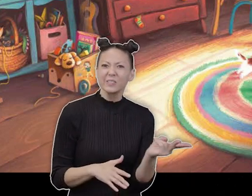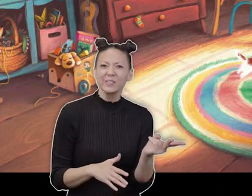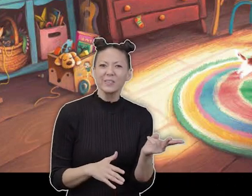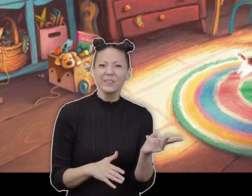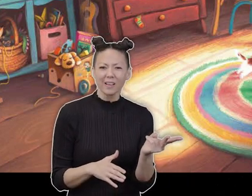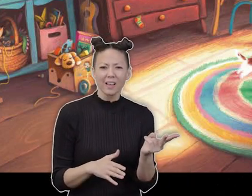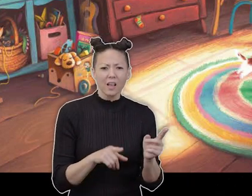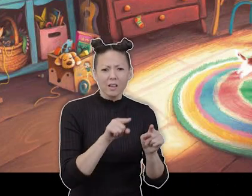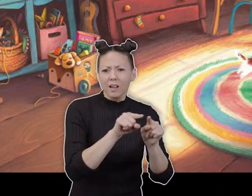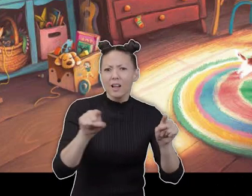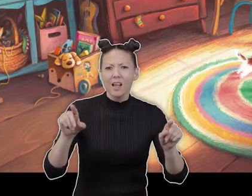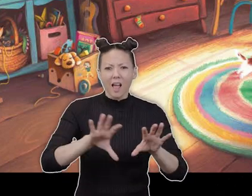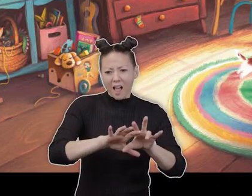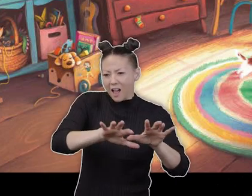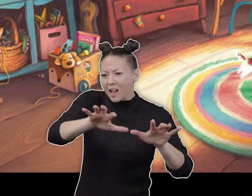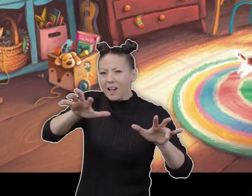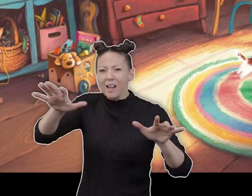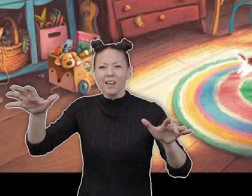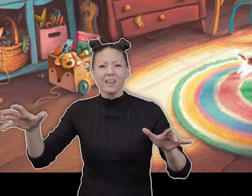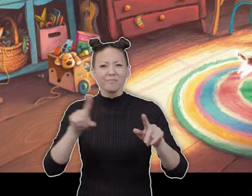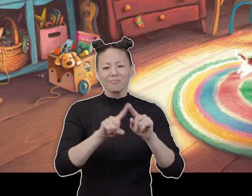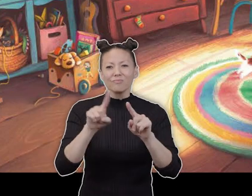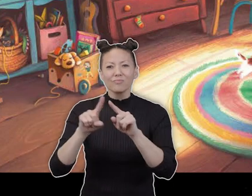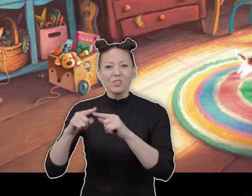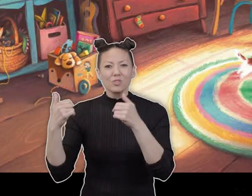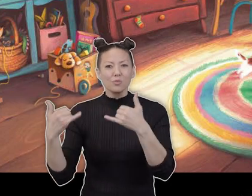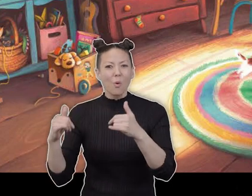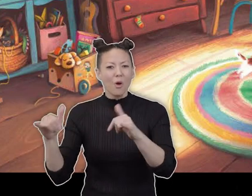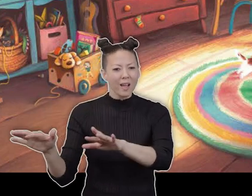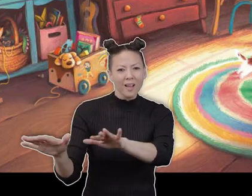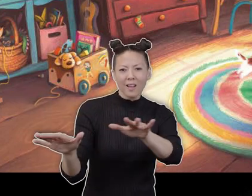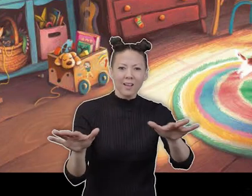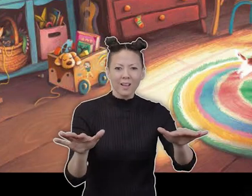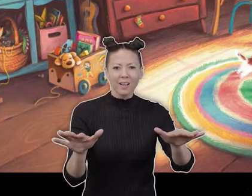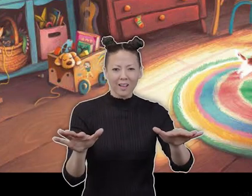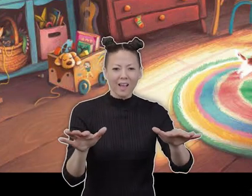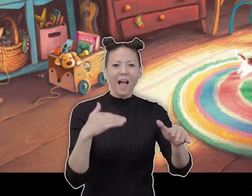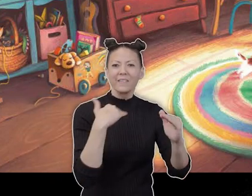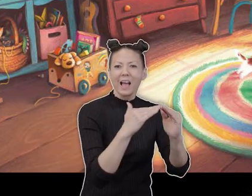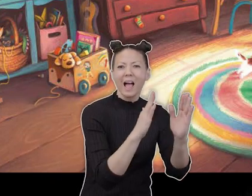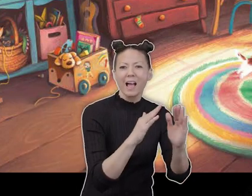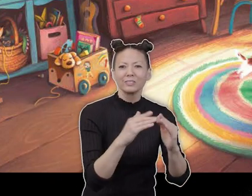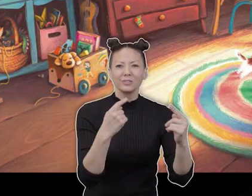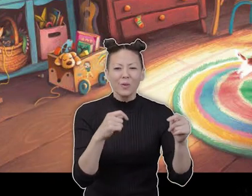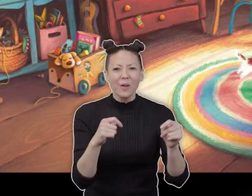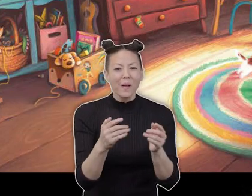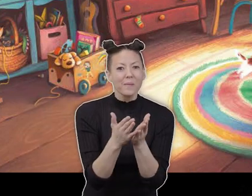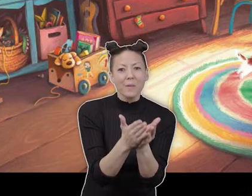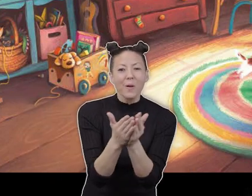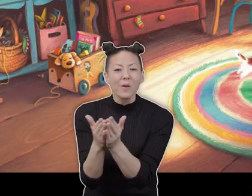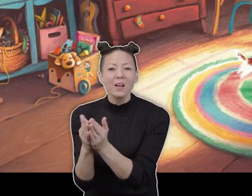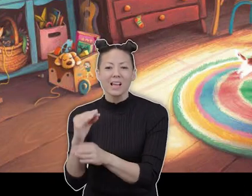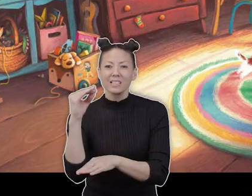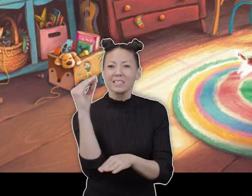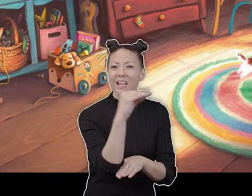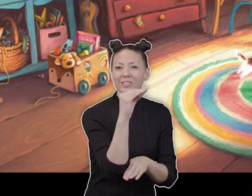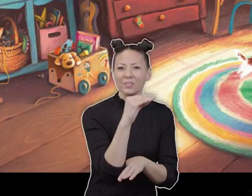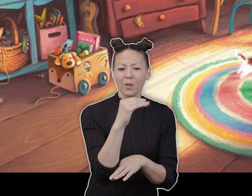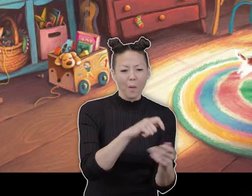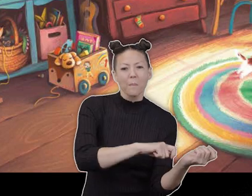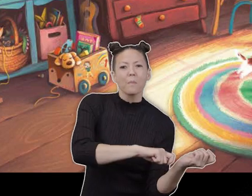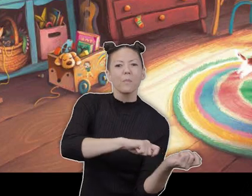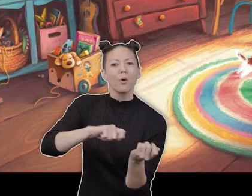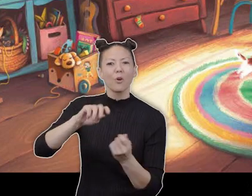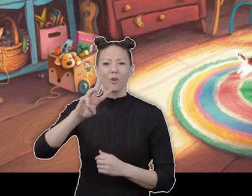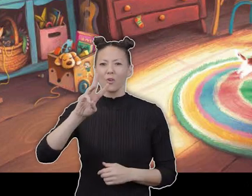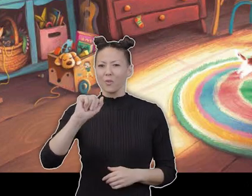bigger than both of them. Toys line the shelves and fill bins and baskets, model houses, sailboats,